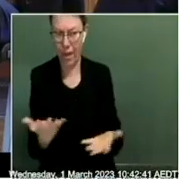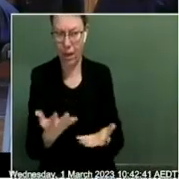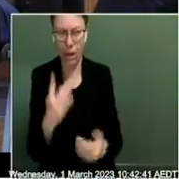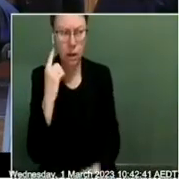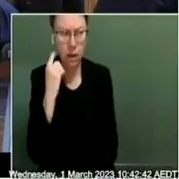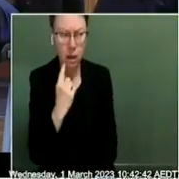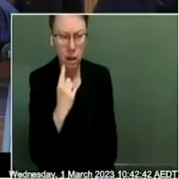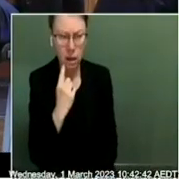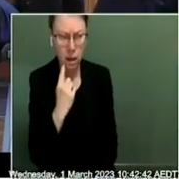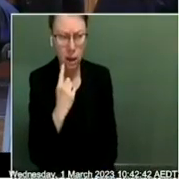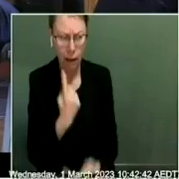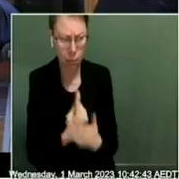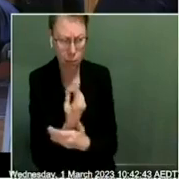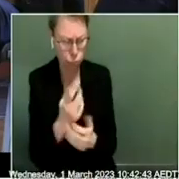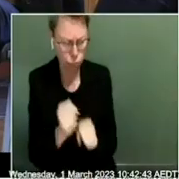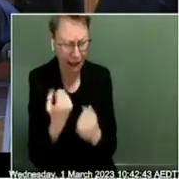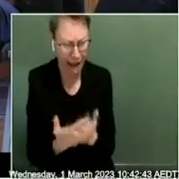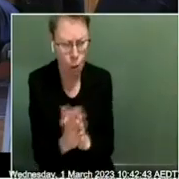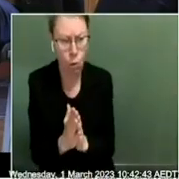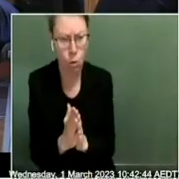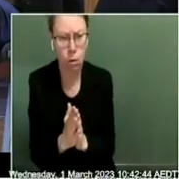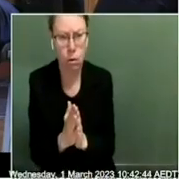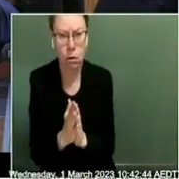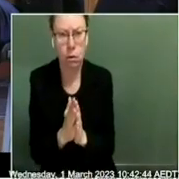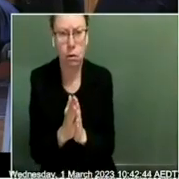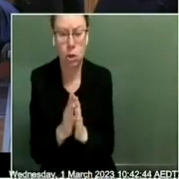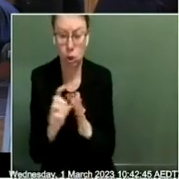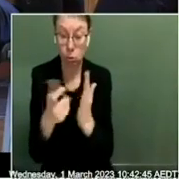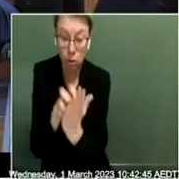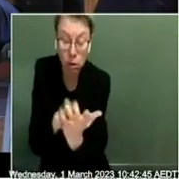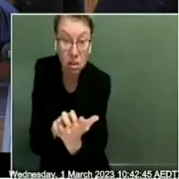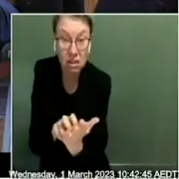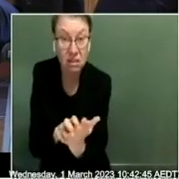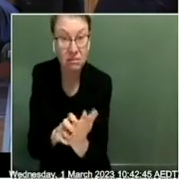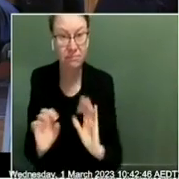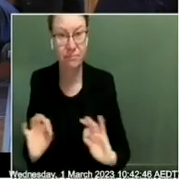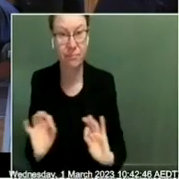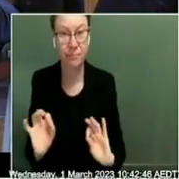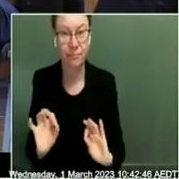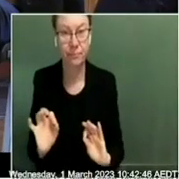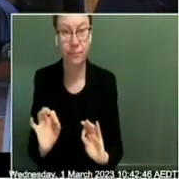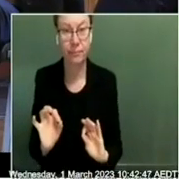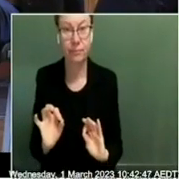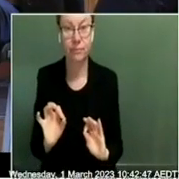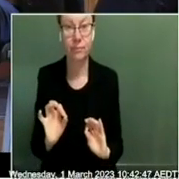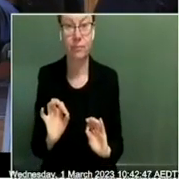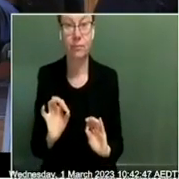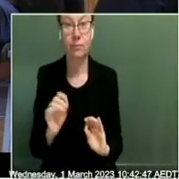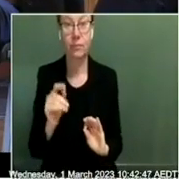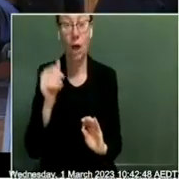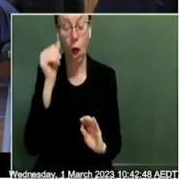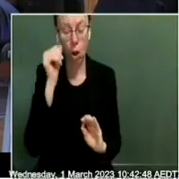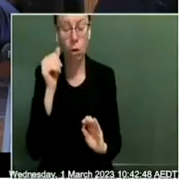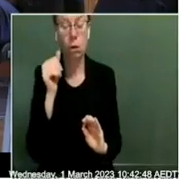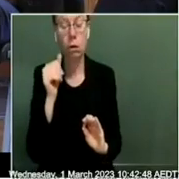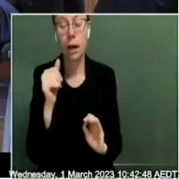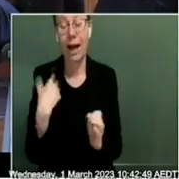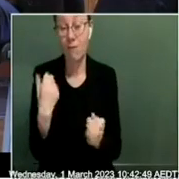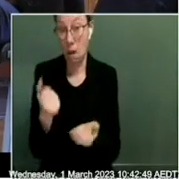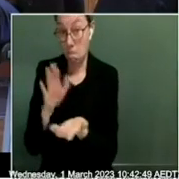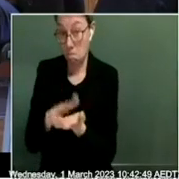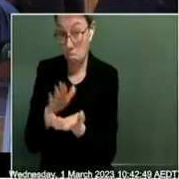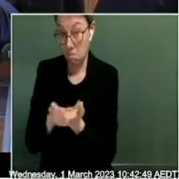there's nothing. Uncle Ronnie will have a different file. Mm. And there's letters from Ballarat Orphanage to my